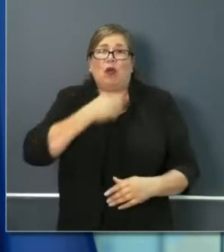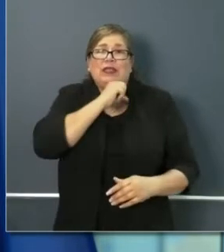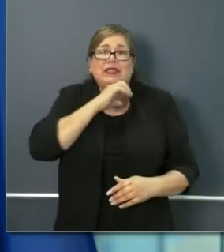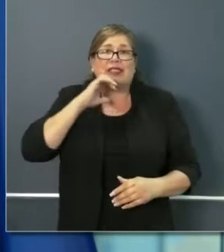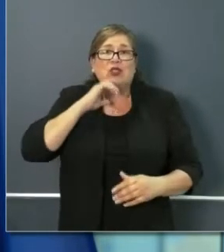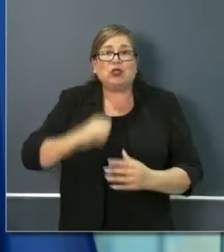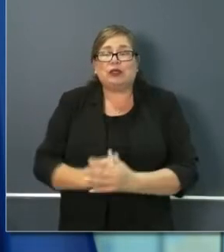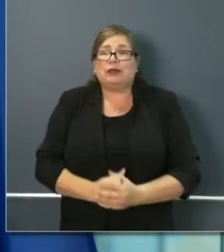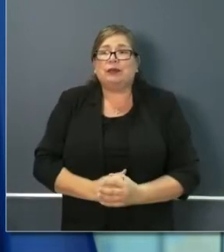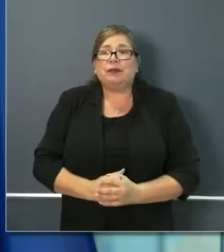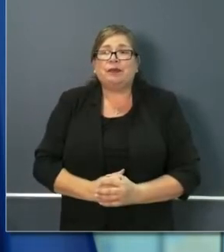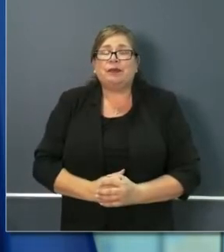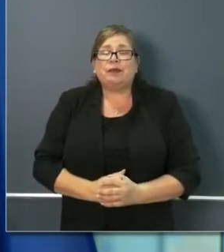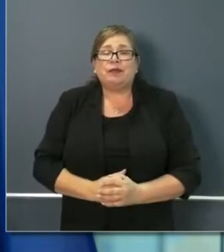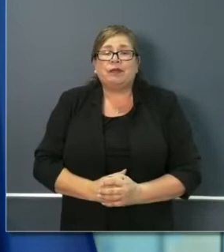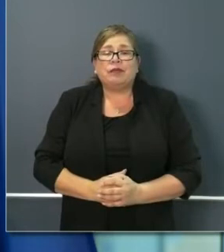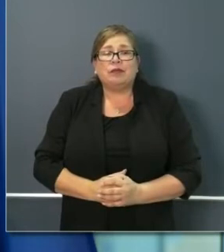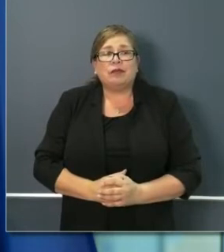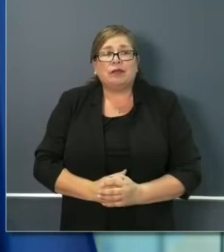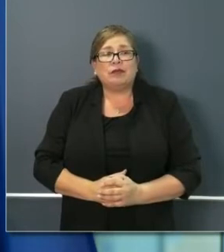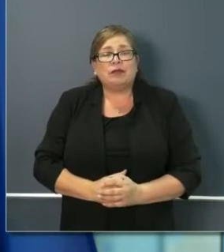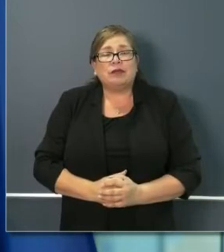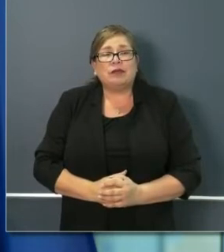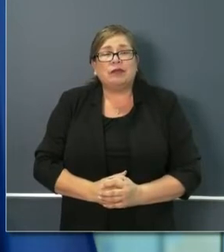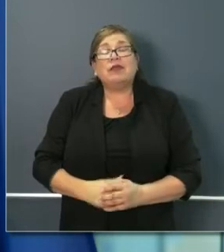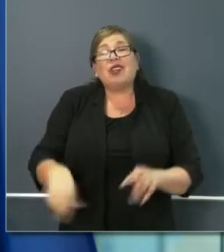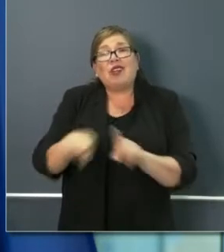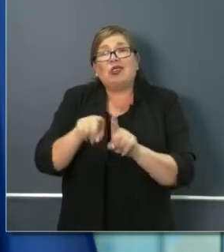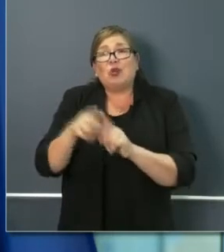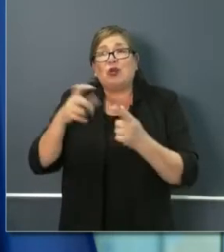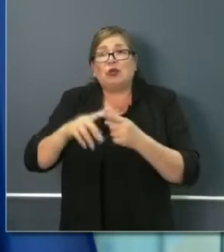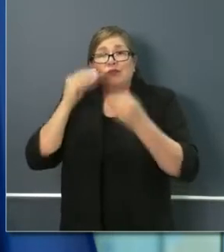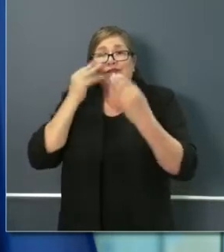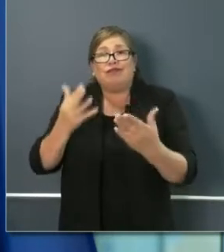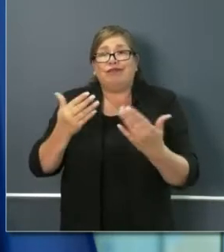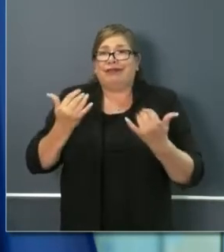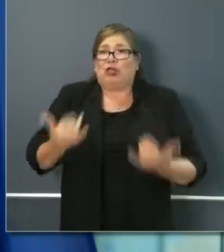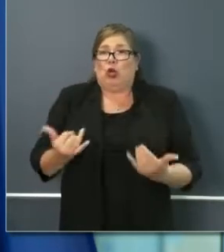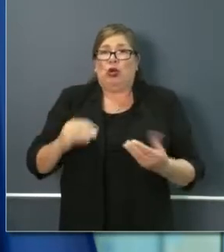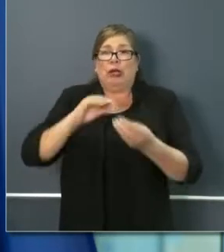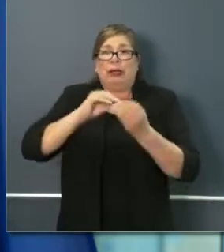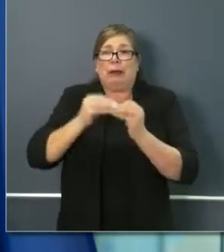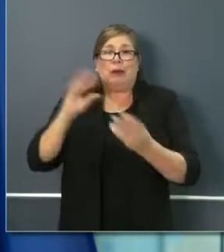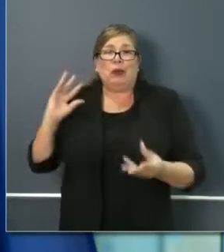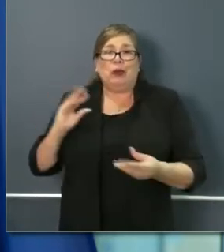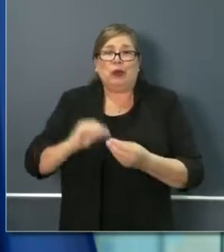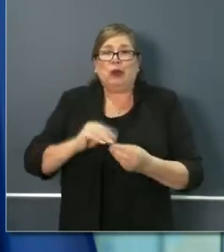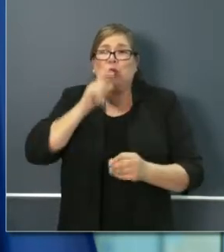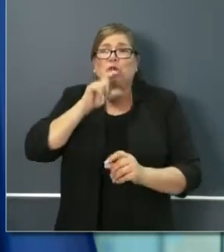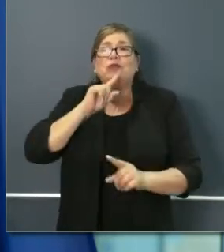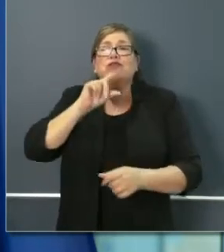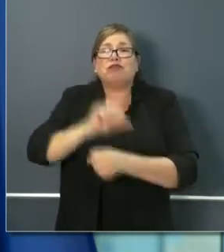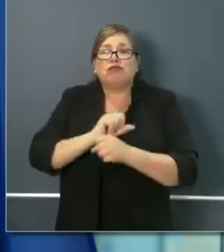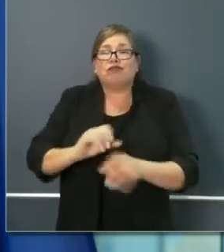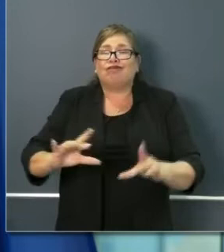Let me as well just update all of you on the latest numbers in the state as it relates to the number of positives,